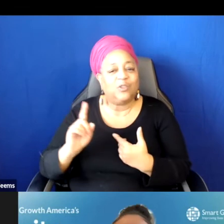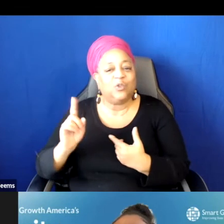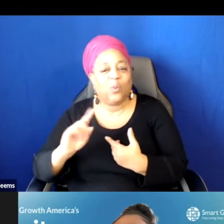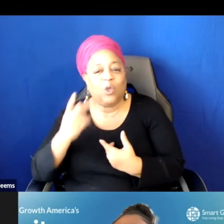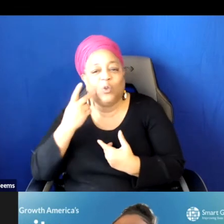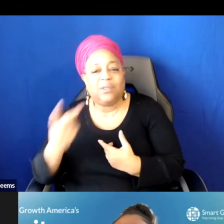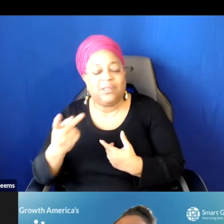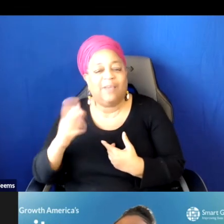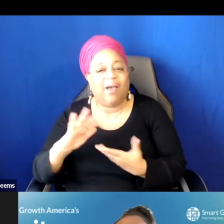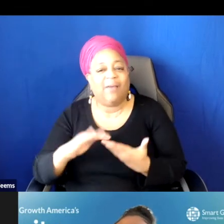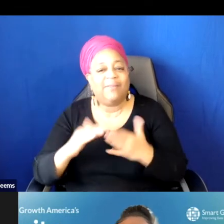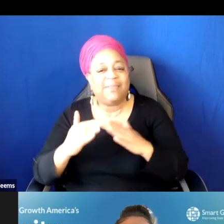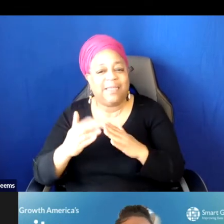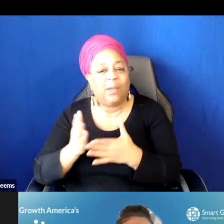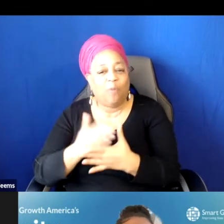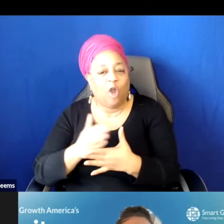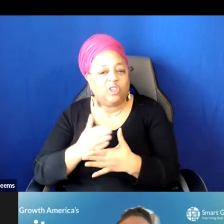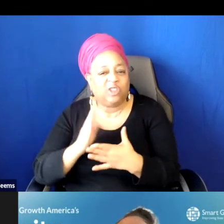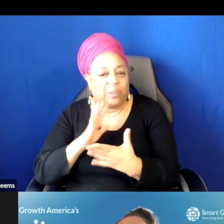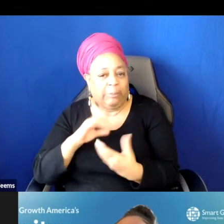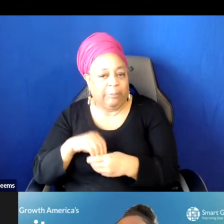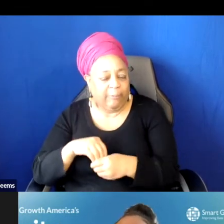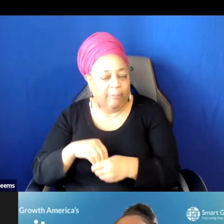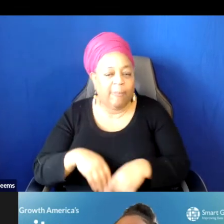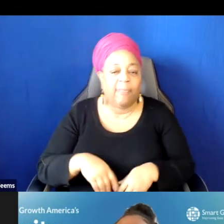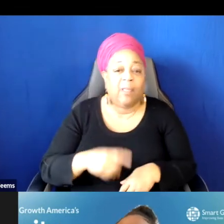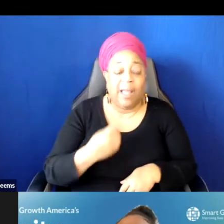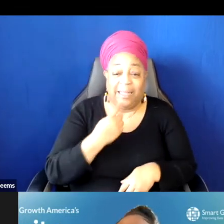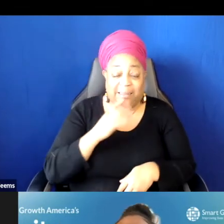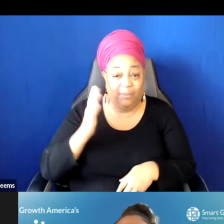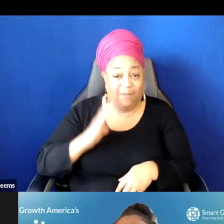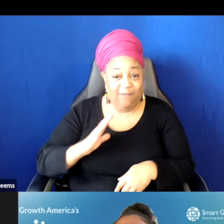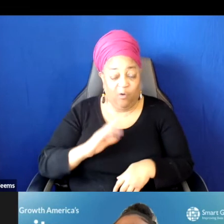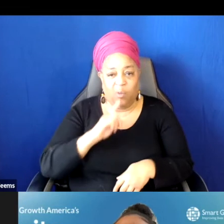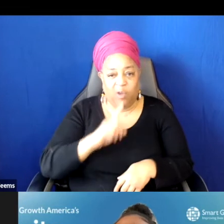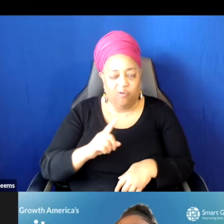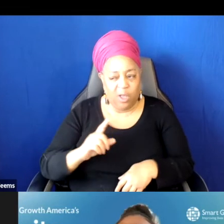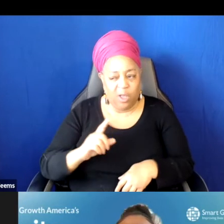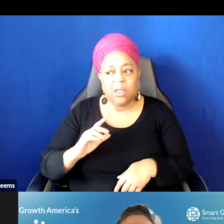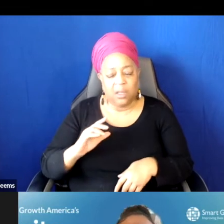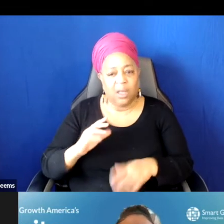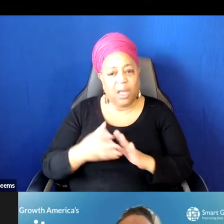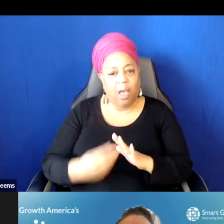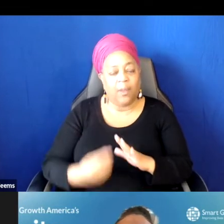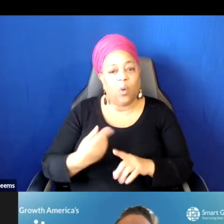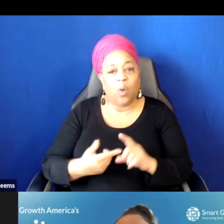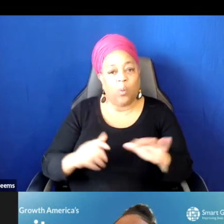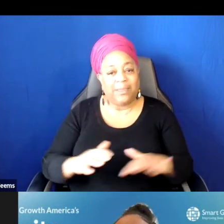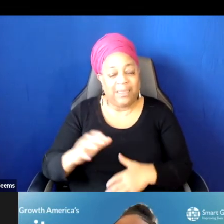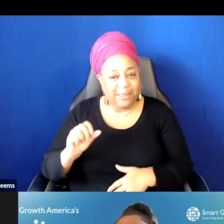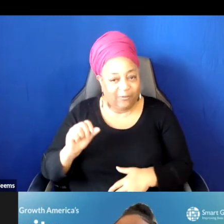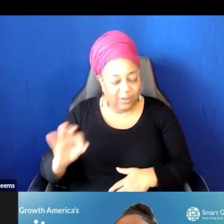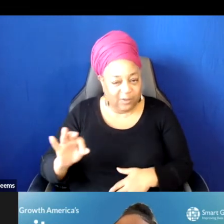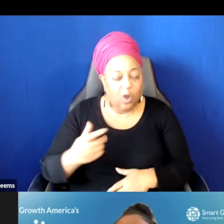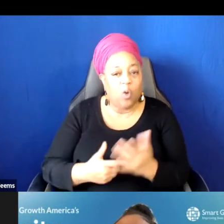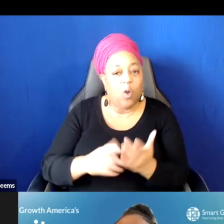also comes in, because again, I was saying earlier that we really mirrored what we did in San Francisco with what we learned from